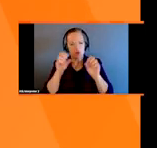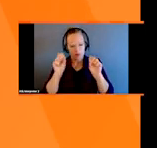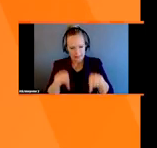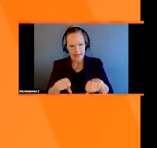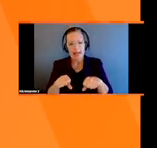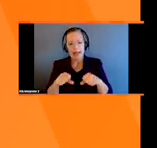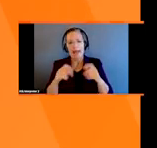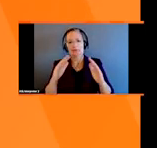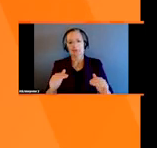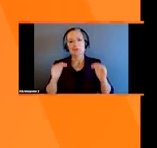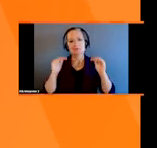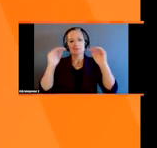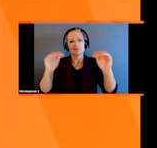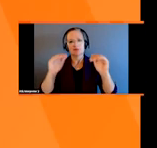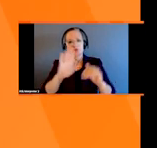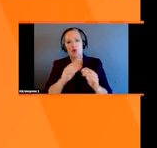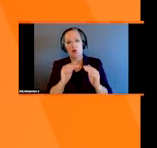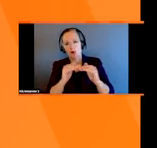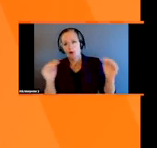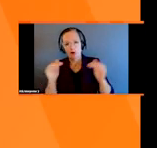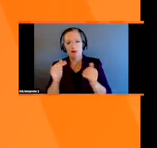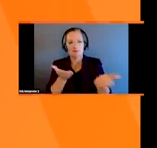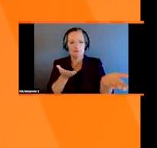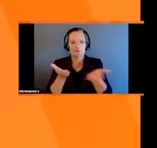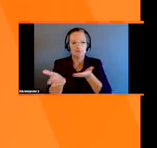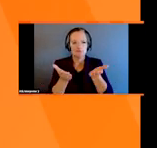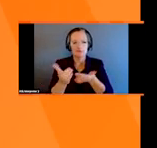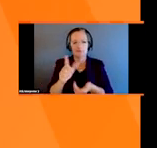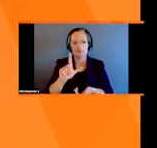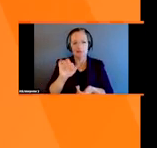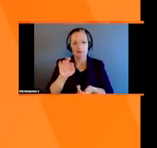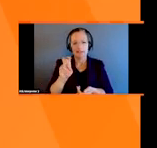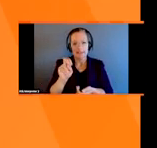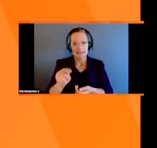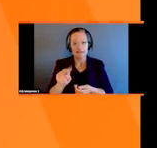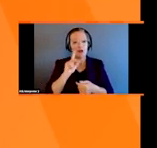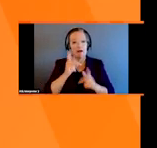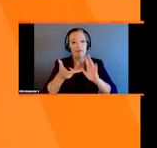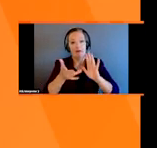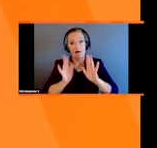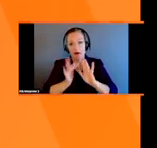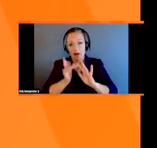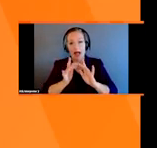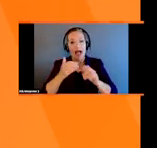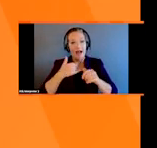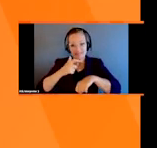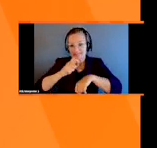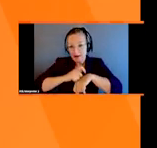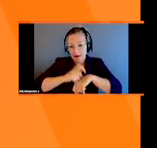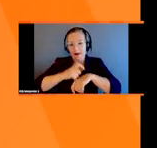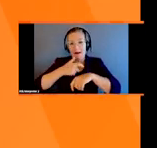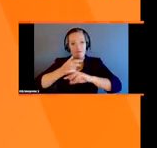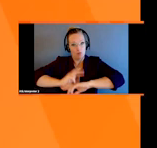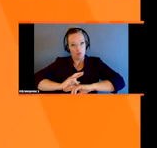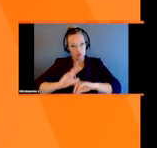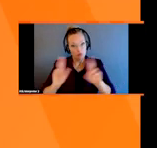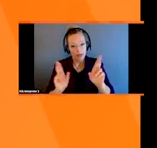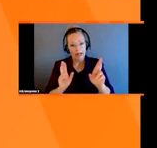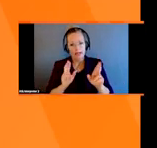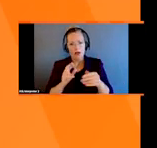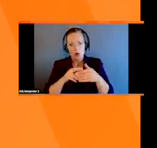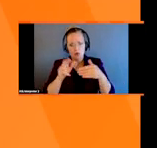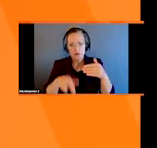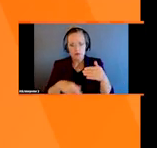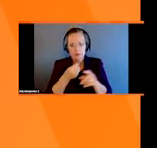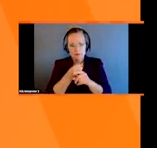beyond this to ramp that up. So if you've got the bandwidth and you want to say, hey, I'm seeing results out of this, I want more and better,